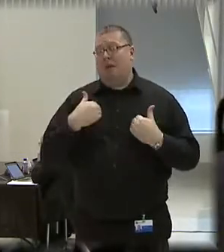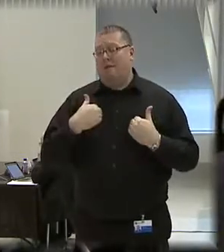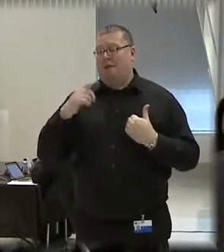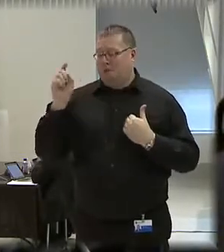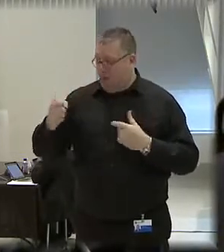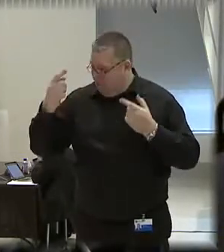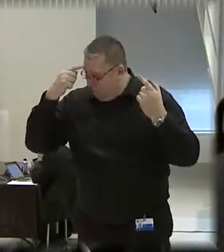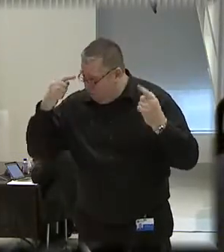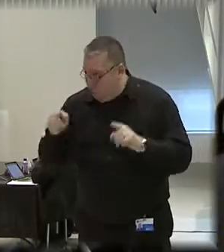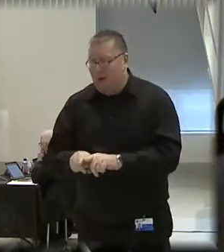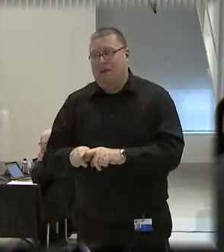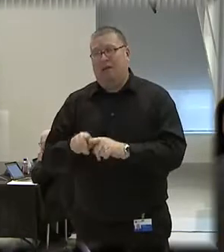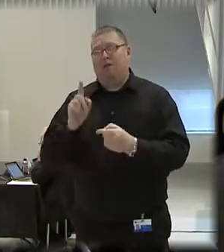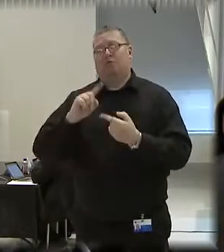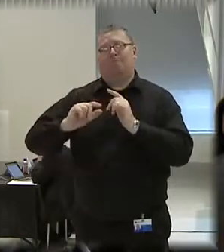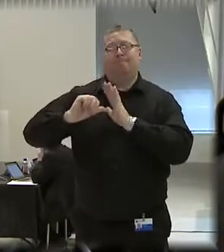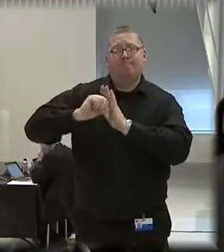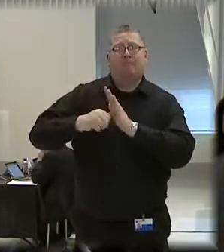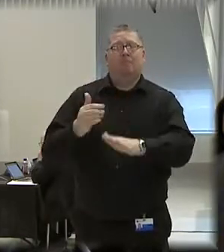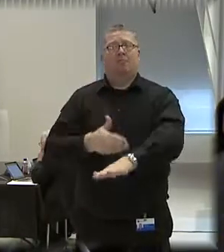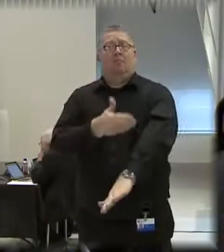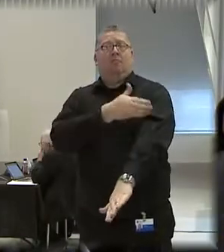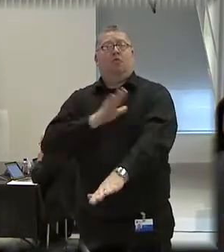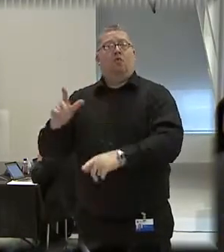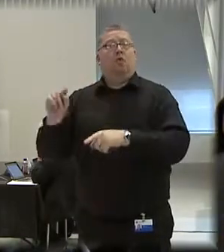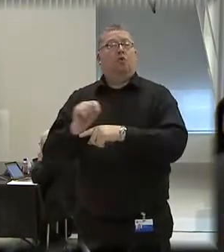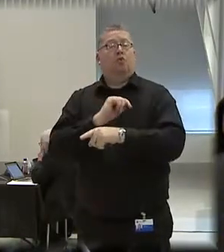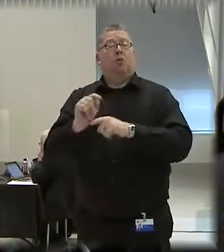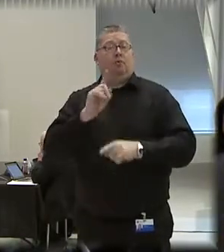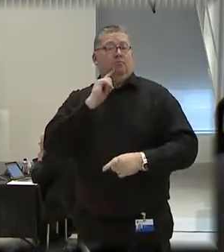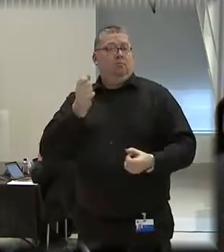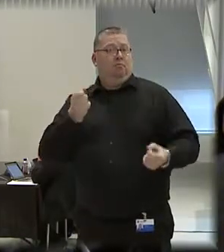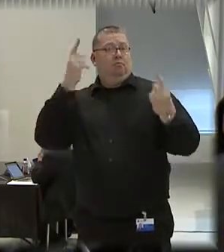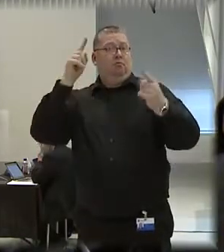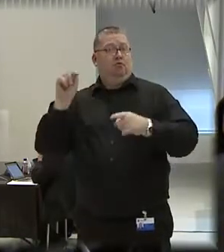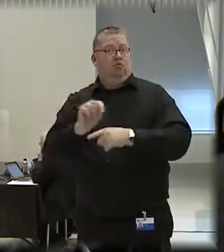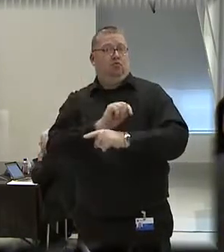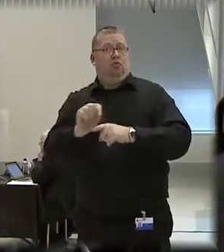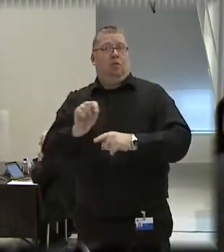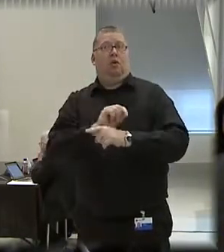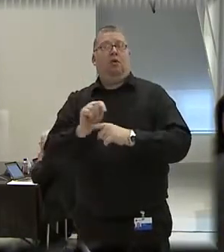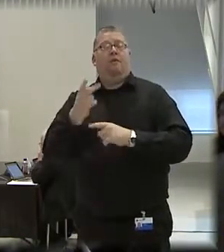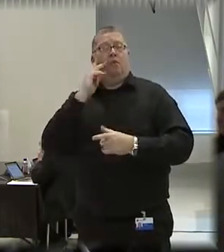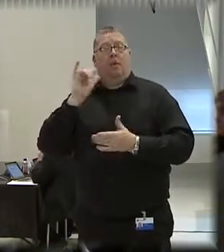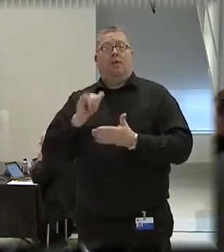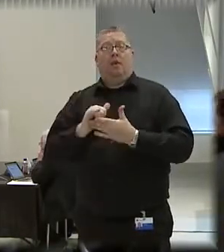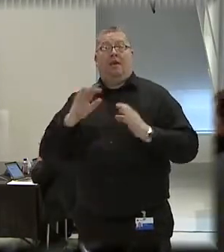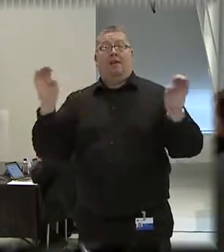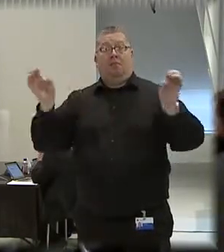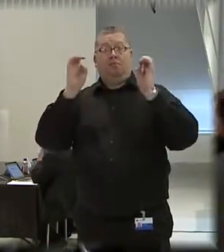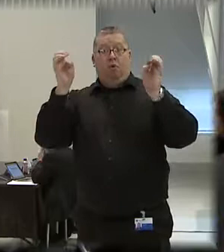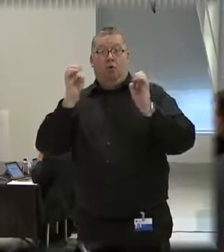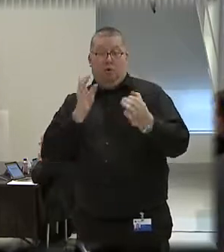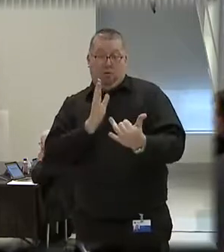agree to enhance their training in reality-based training, crisis intervention training, fair and impartial